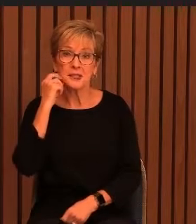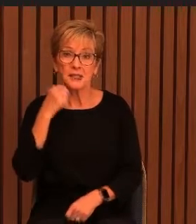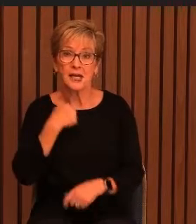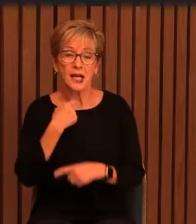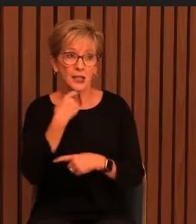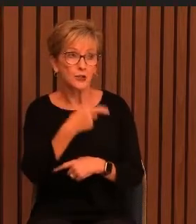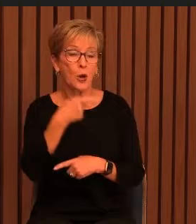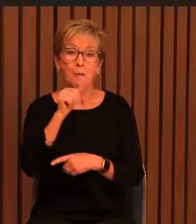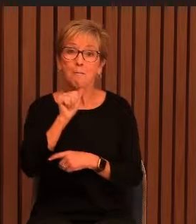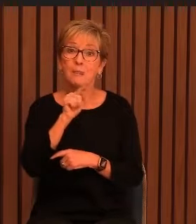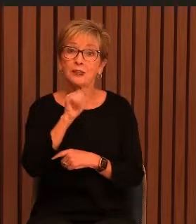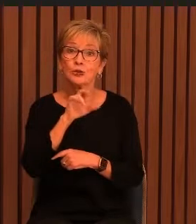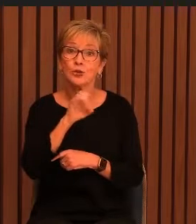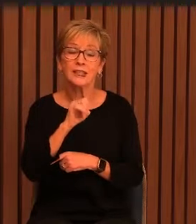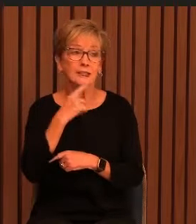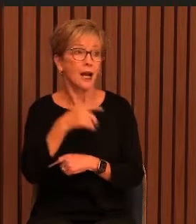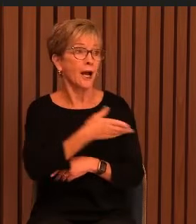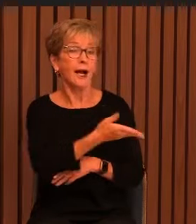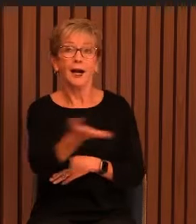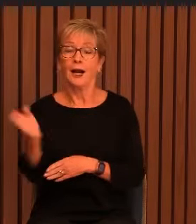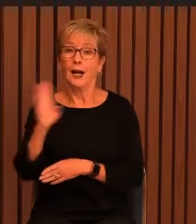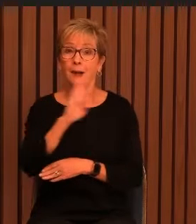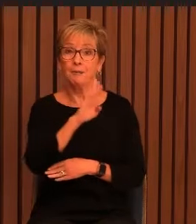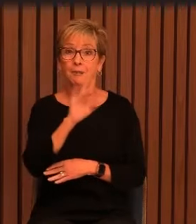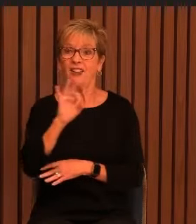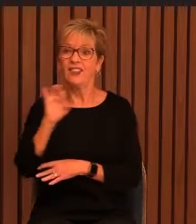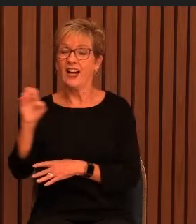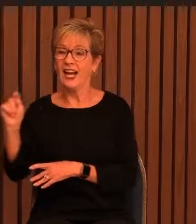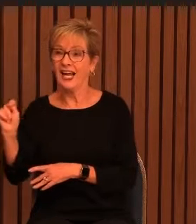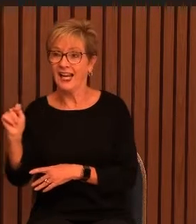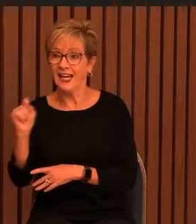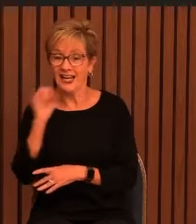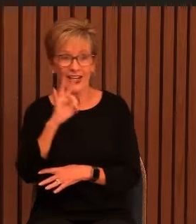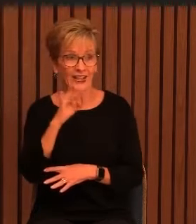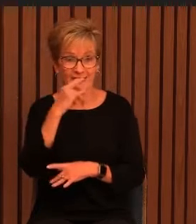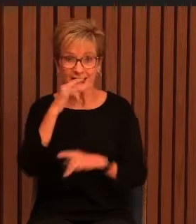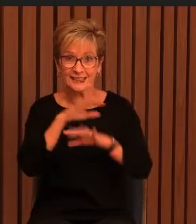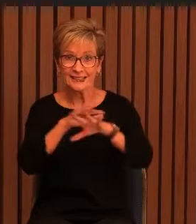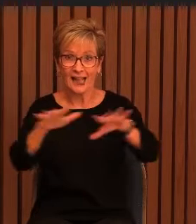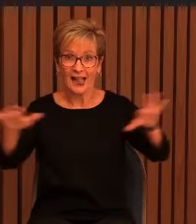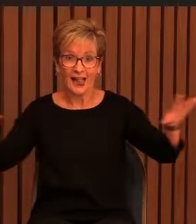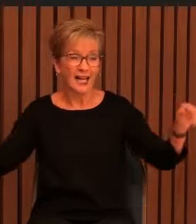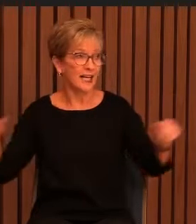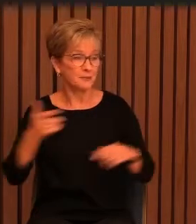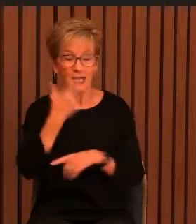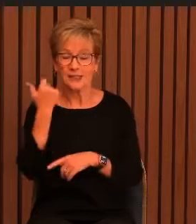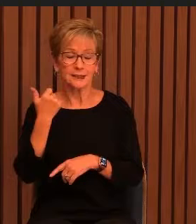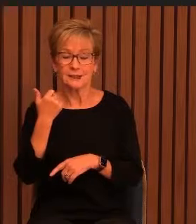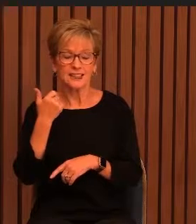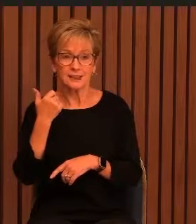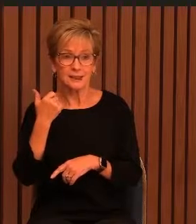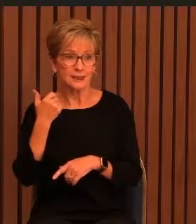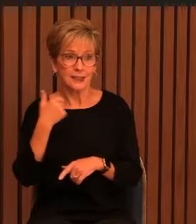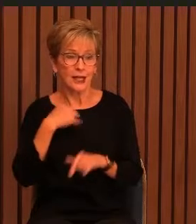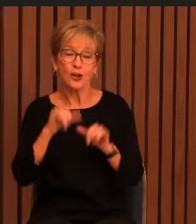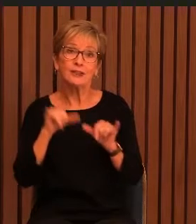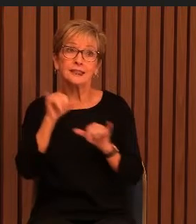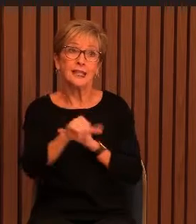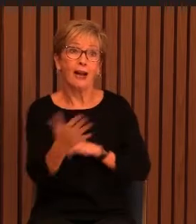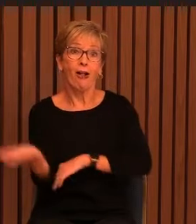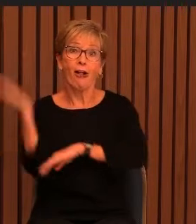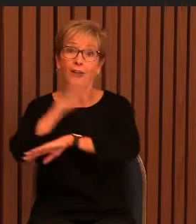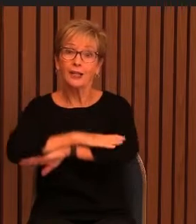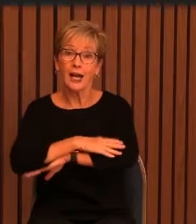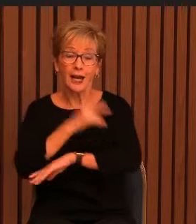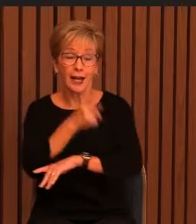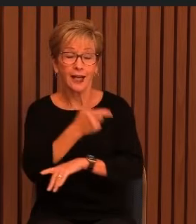Patrice is like, here's a buffet, you can have one night. You know, because I could have stayed the rest of the